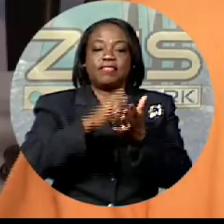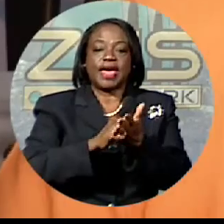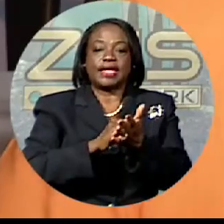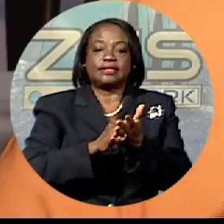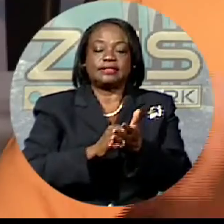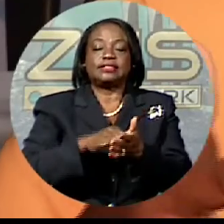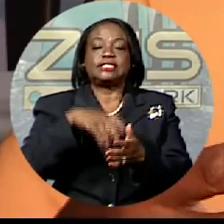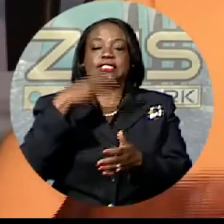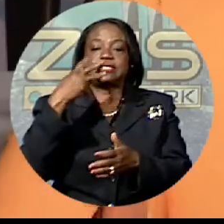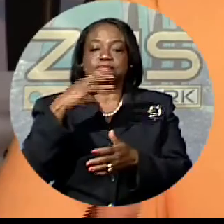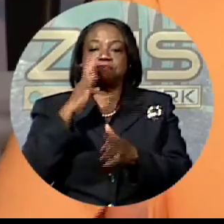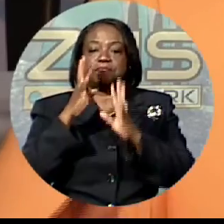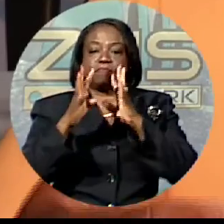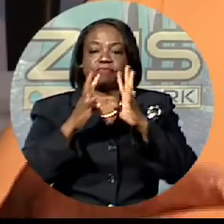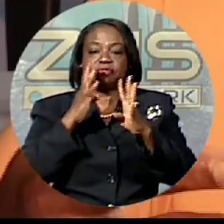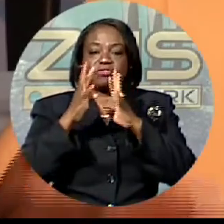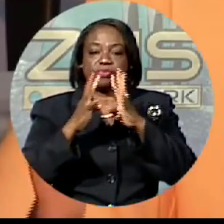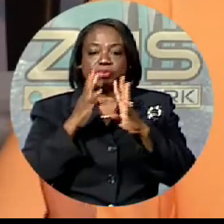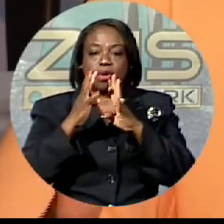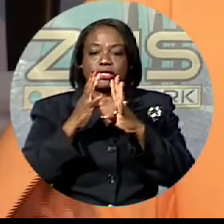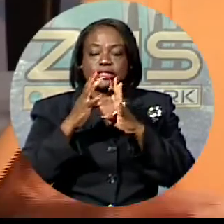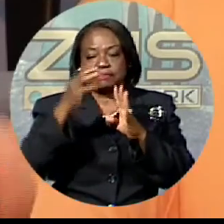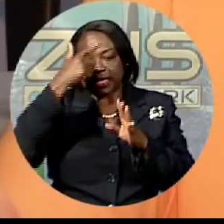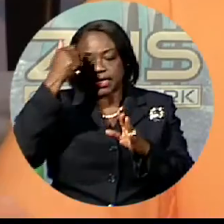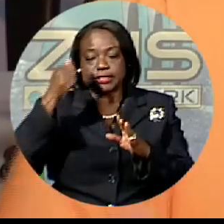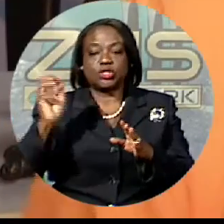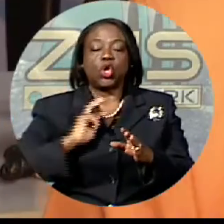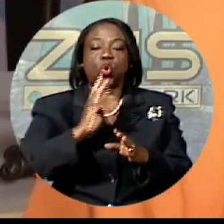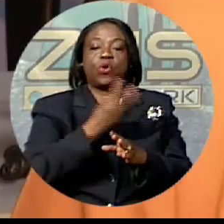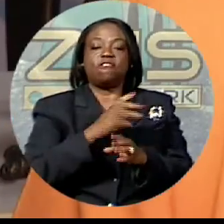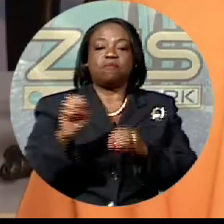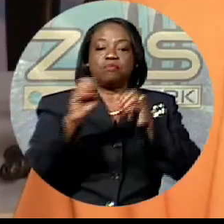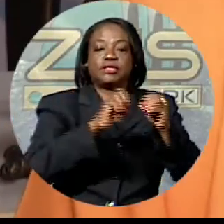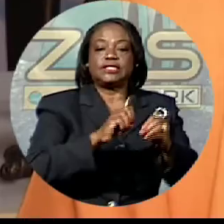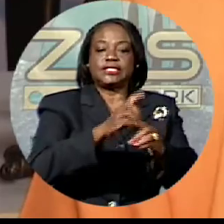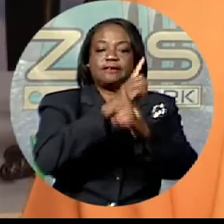10 Defense Force vessels out there